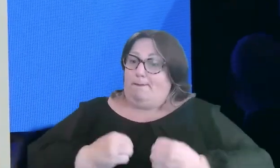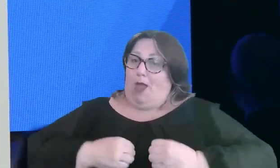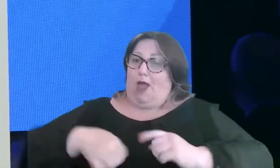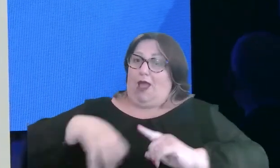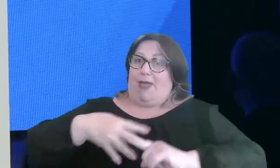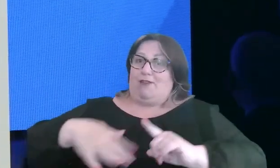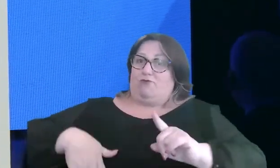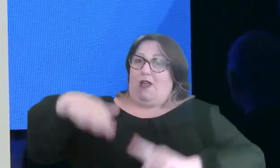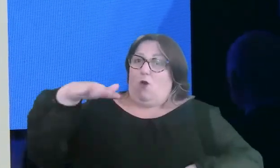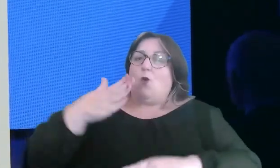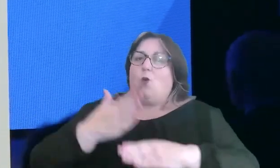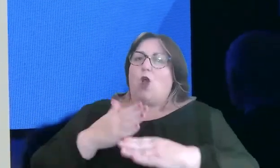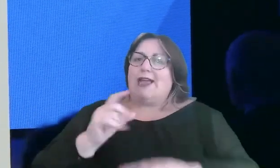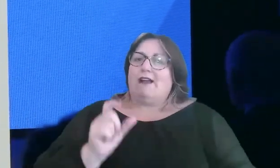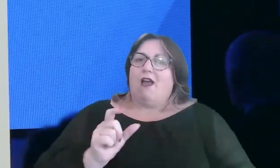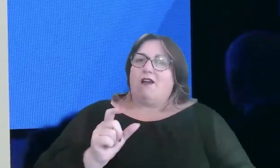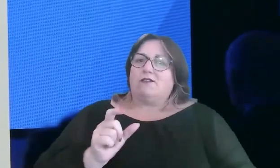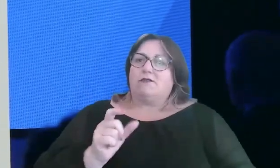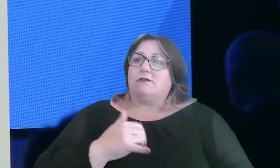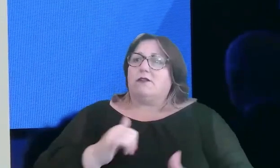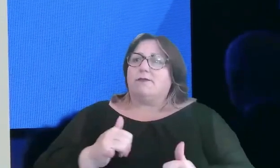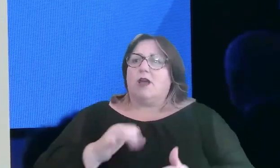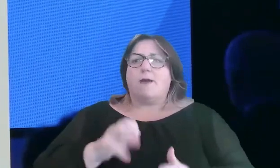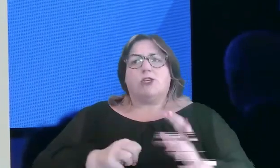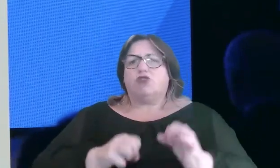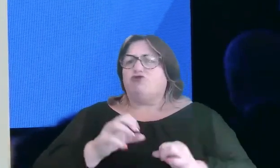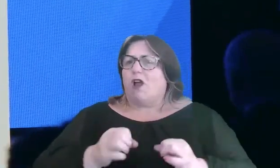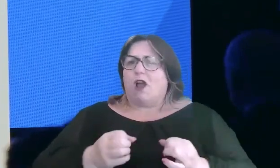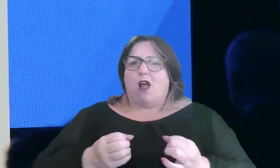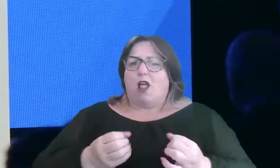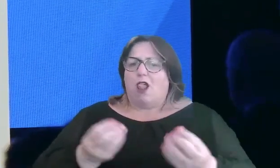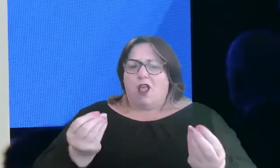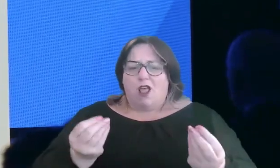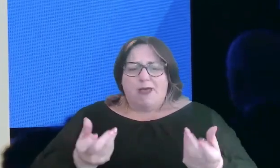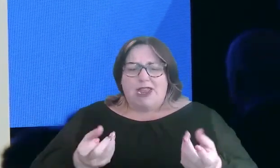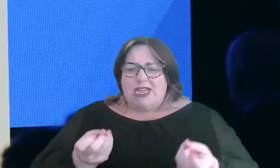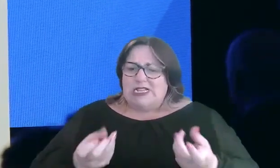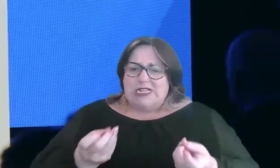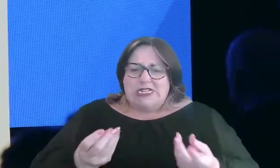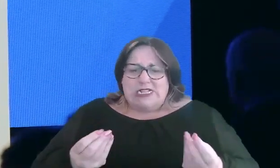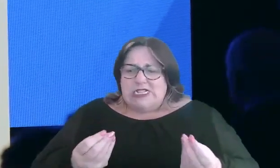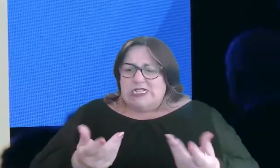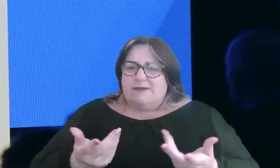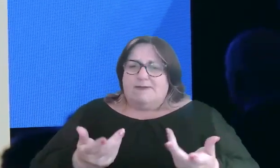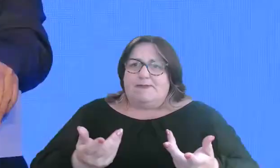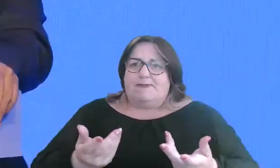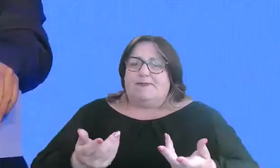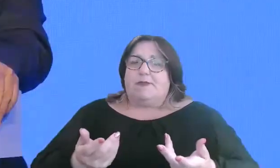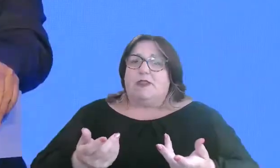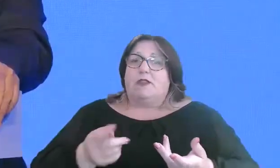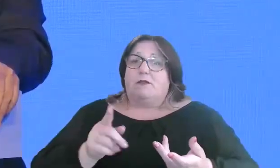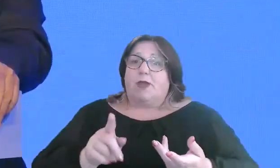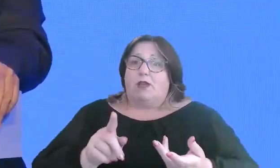a family to make ends meet, but we owned our own home. And that gave me a sense of security, a base camp, if you